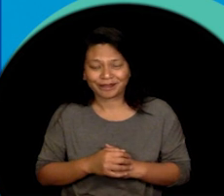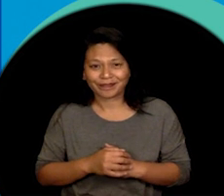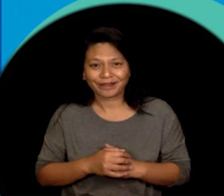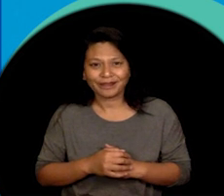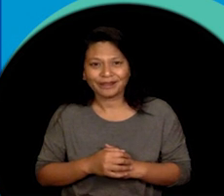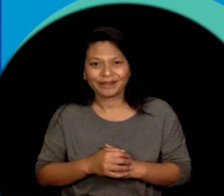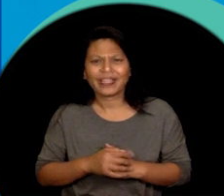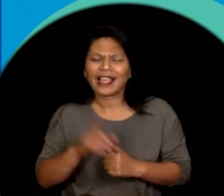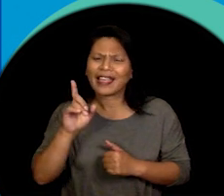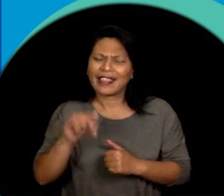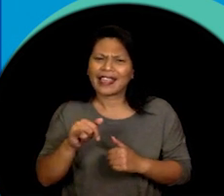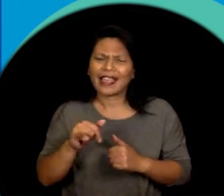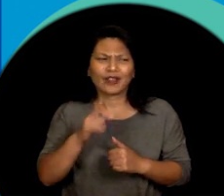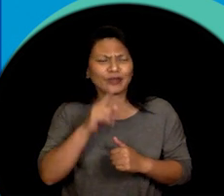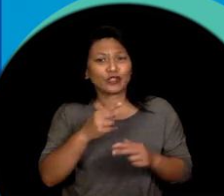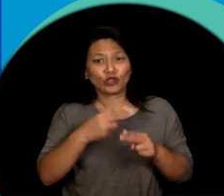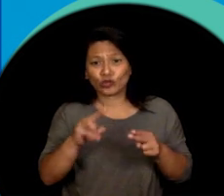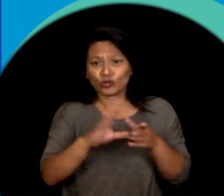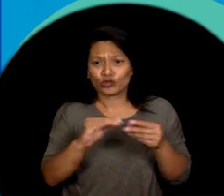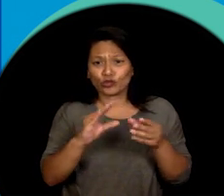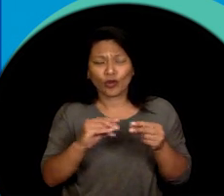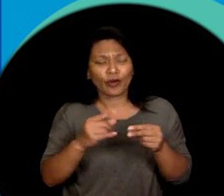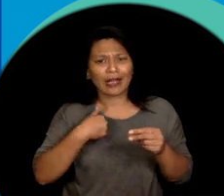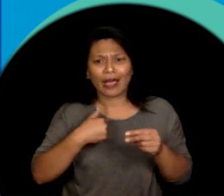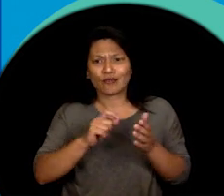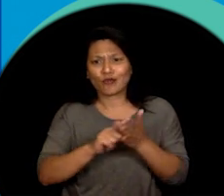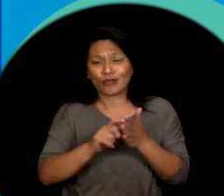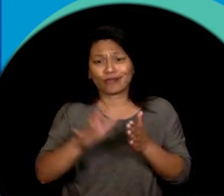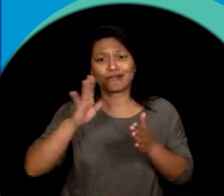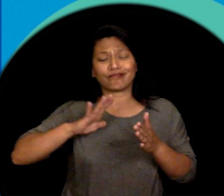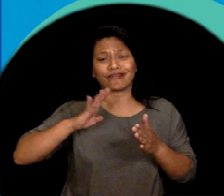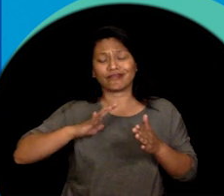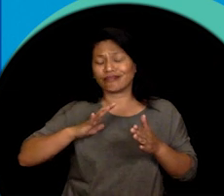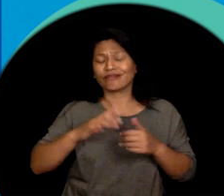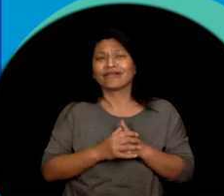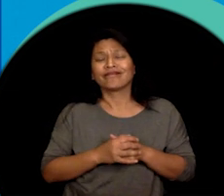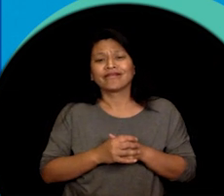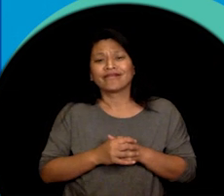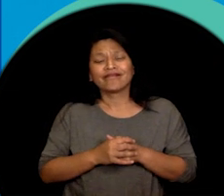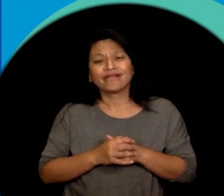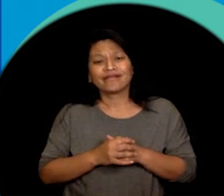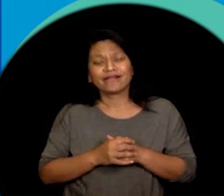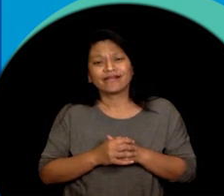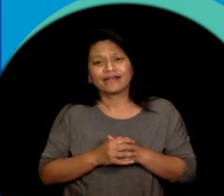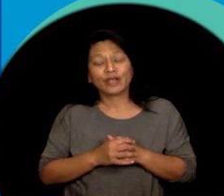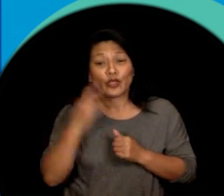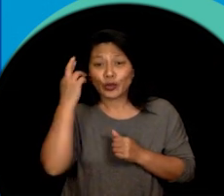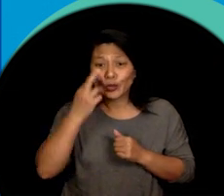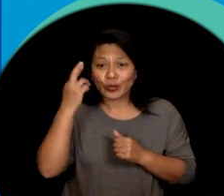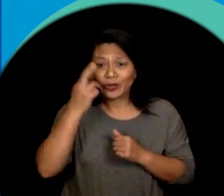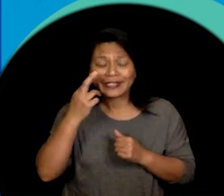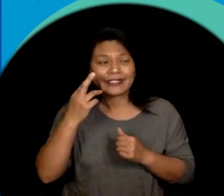Borders was one of the early short stories that I wrote in my writing career. And it